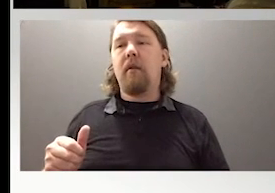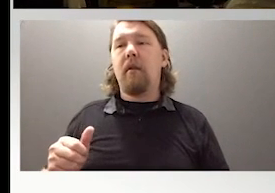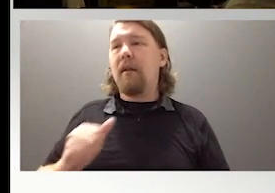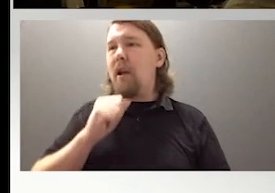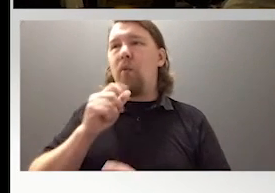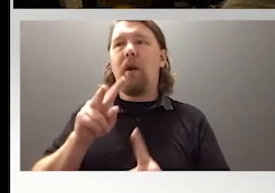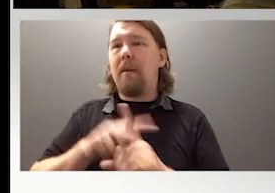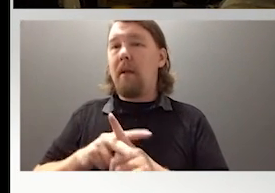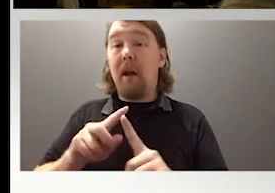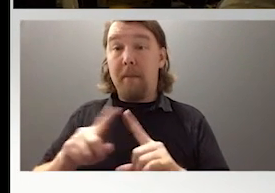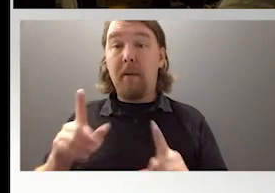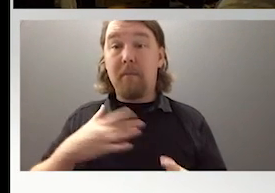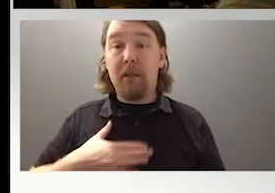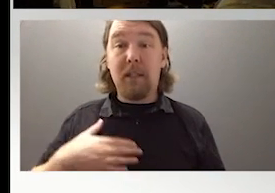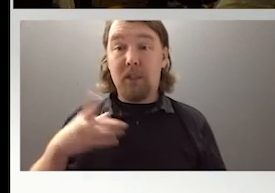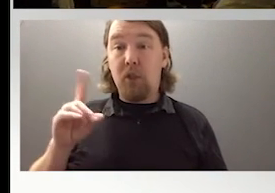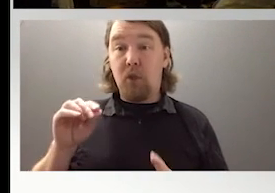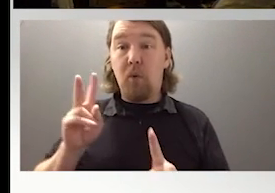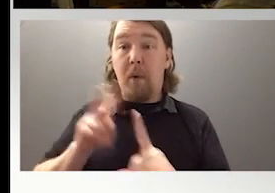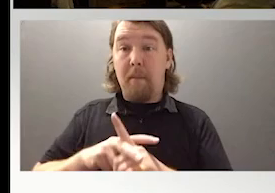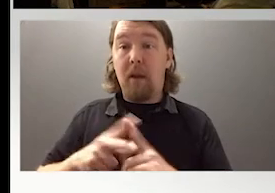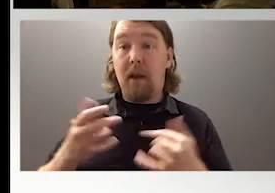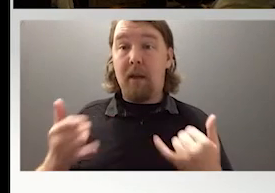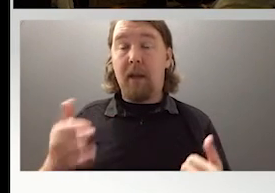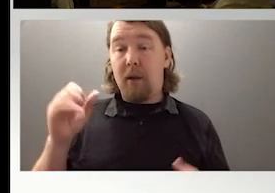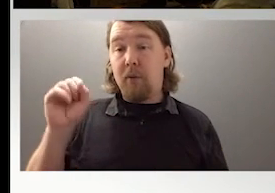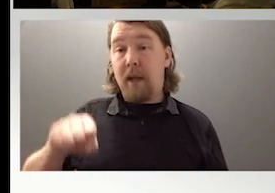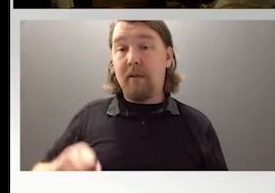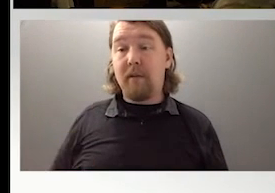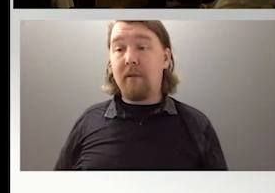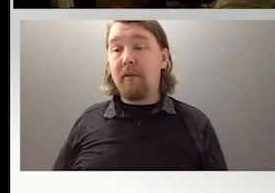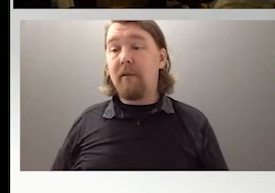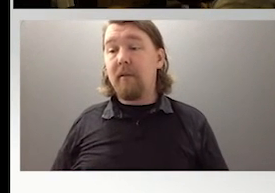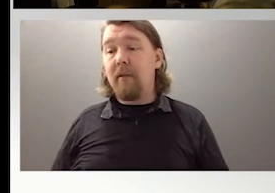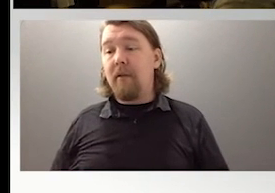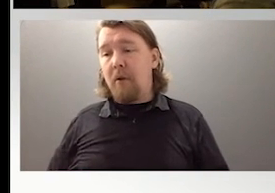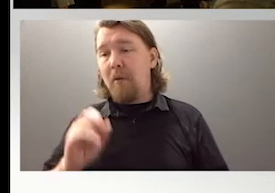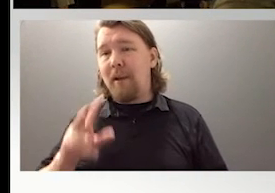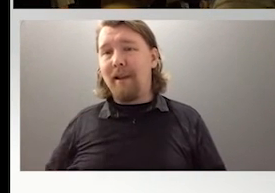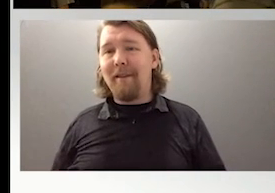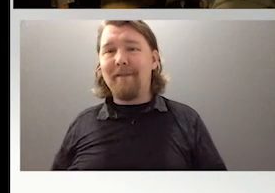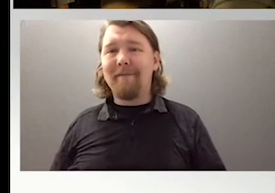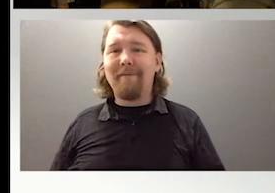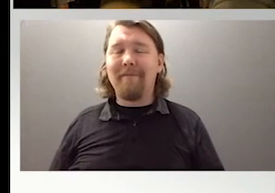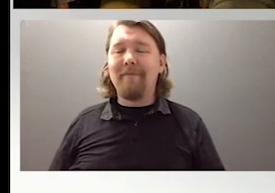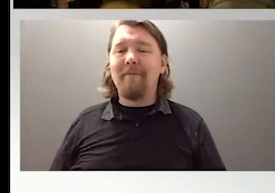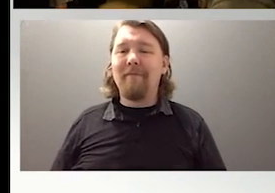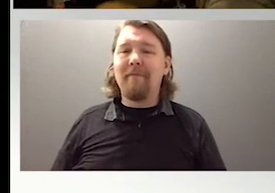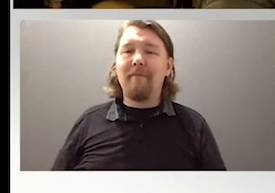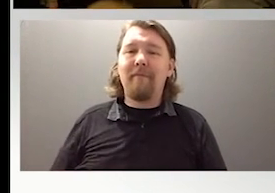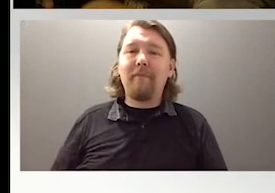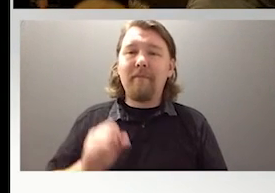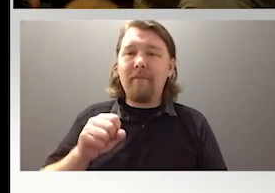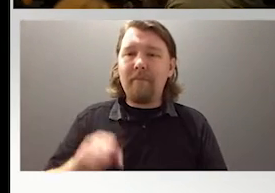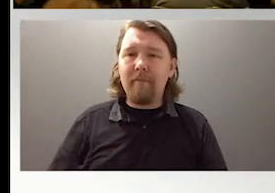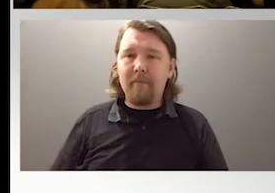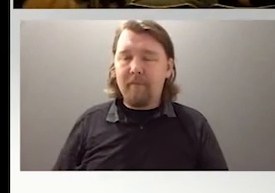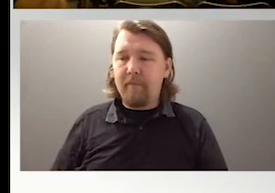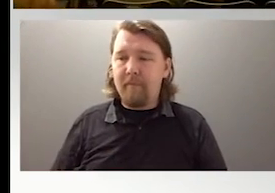but please, by all means, go ahead and apply now. Yeah. Okay.